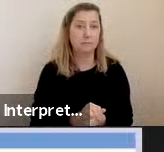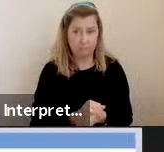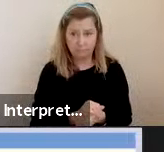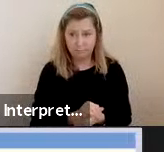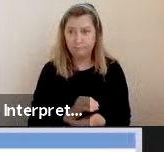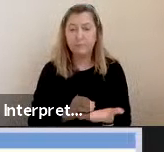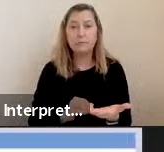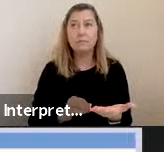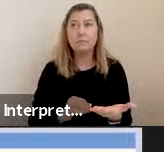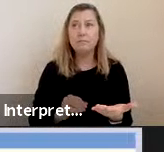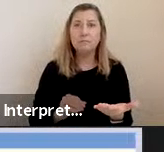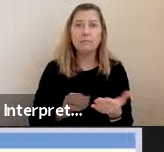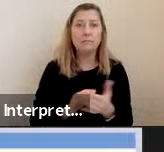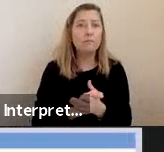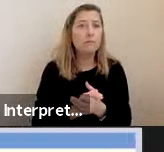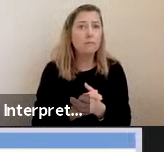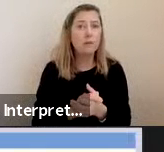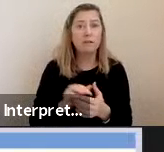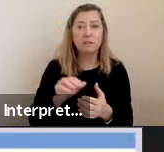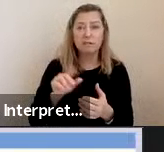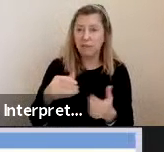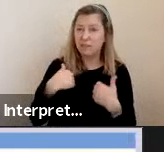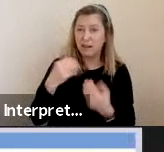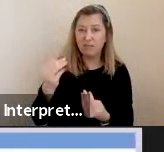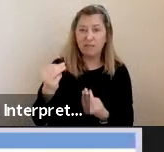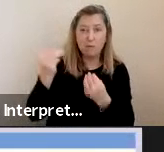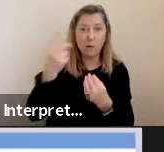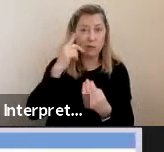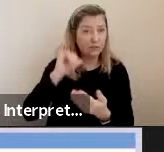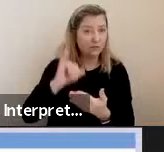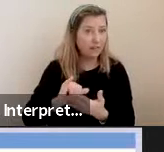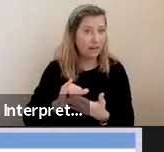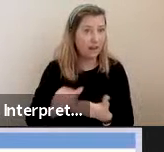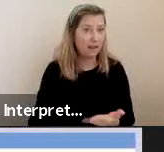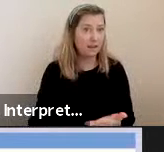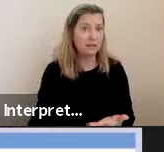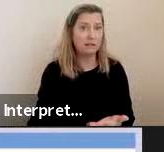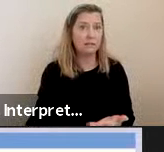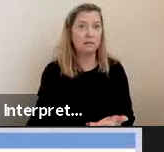have, I guess I would need a motion for that.